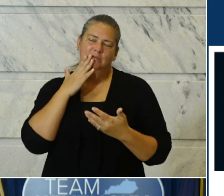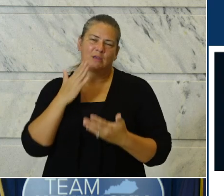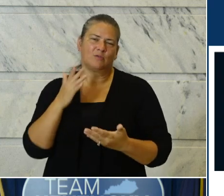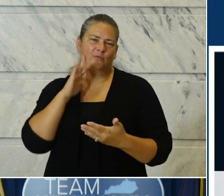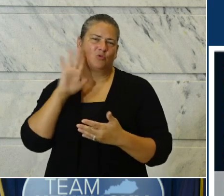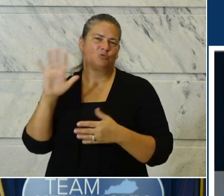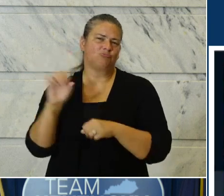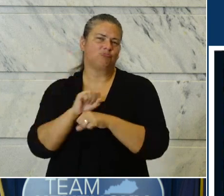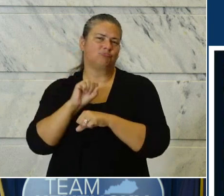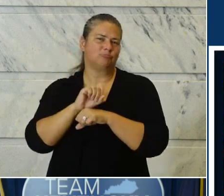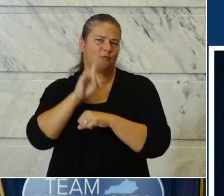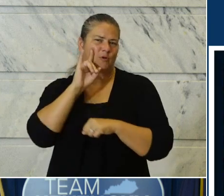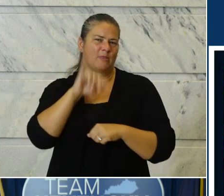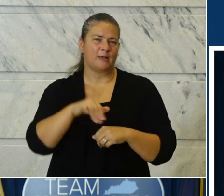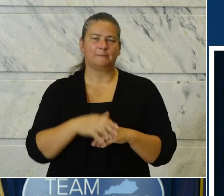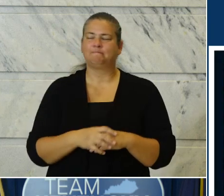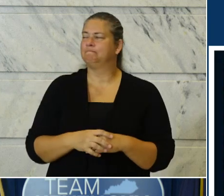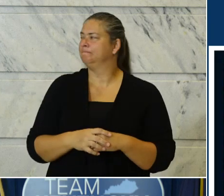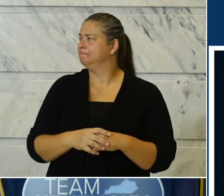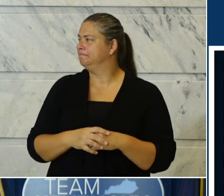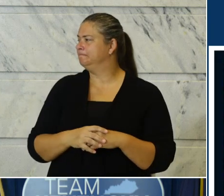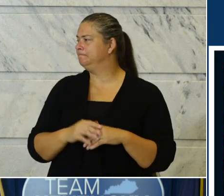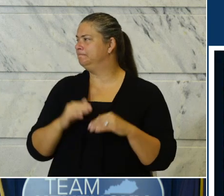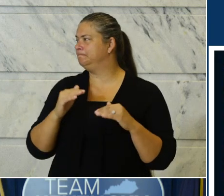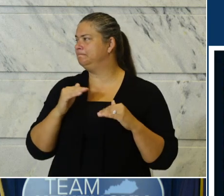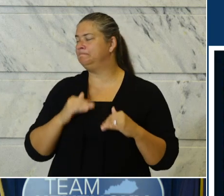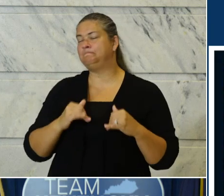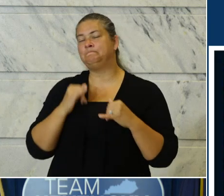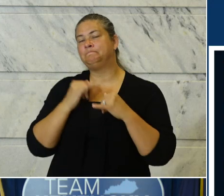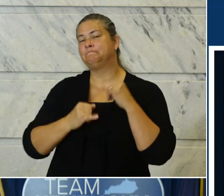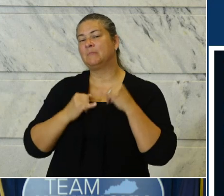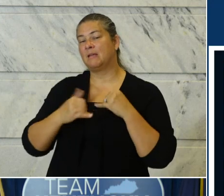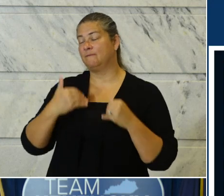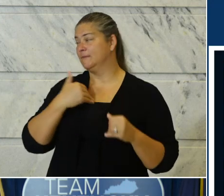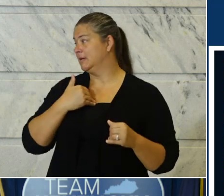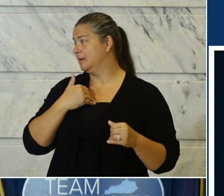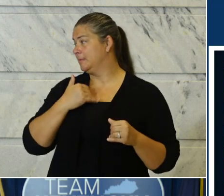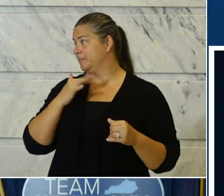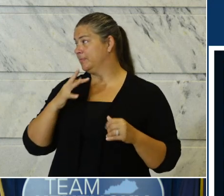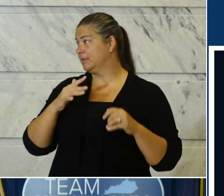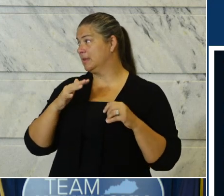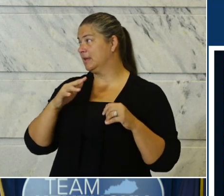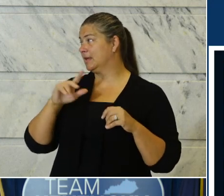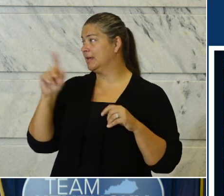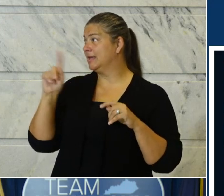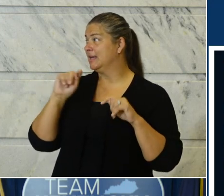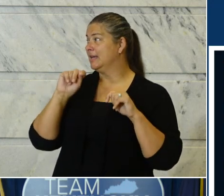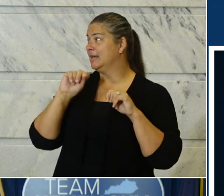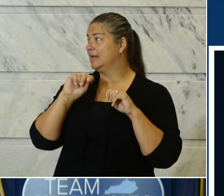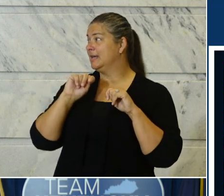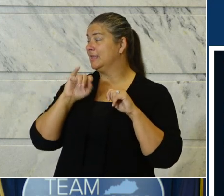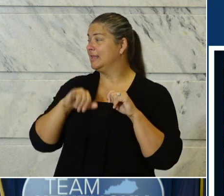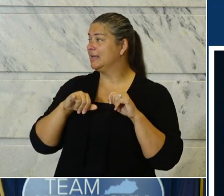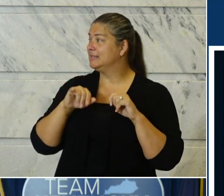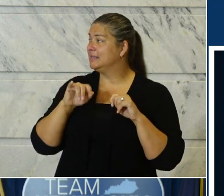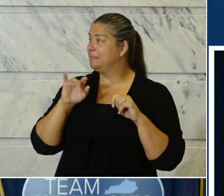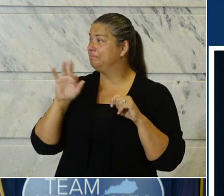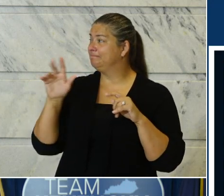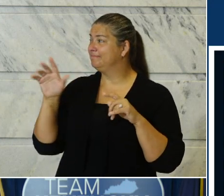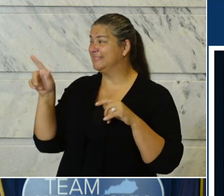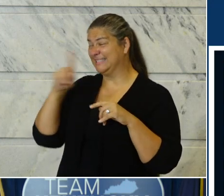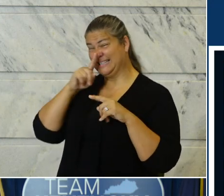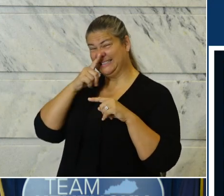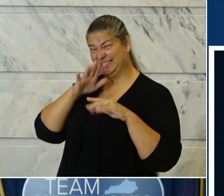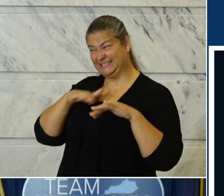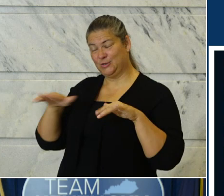that, Blake Elementary. And lastly, we have the Team Fields kiddos are ready for the first